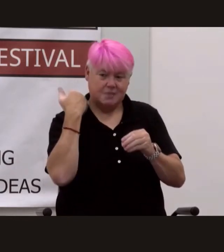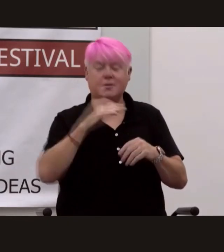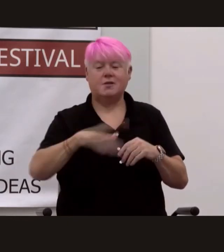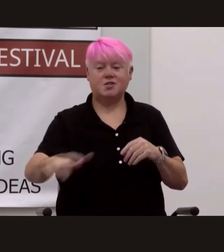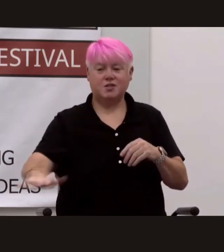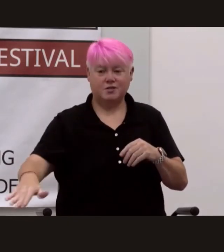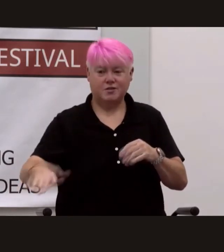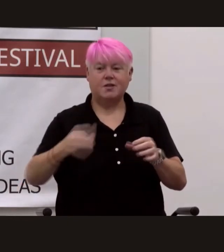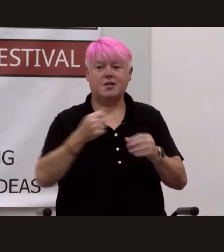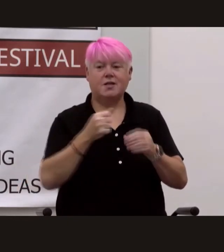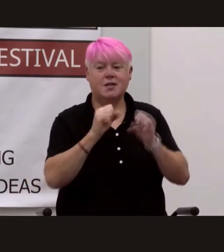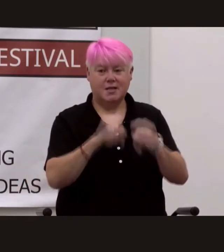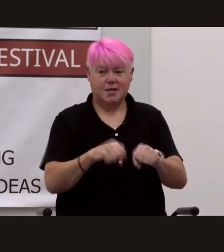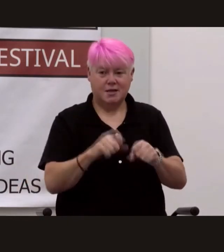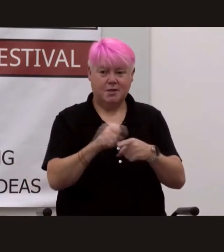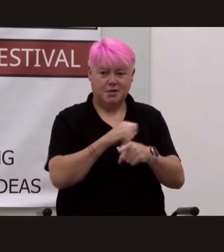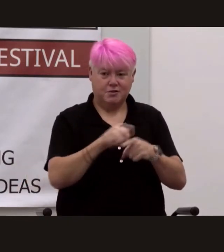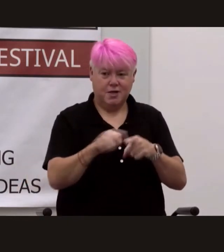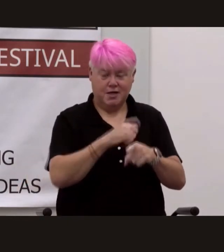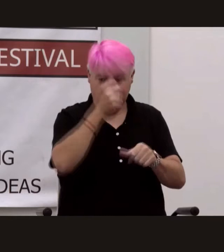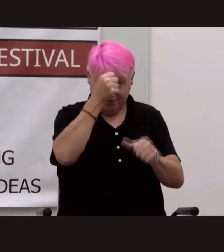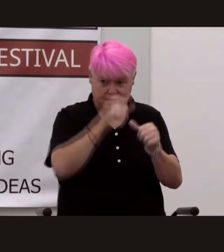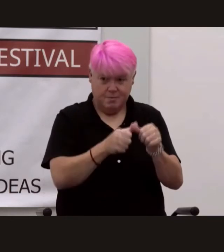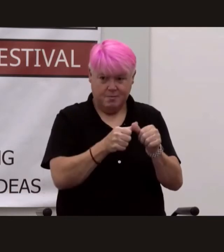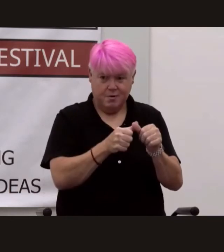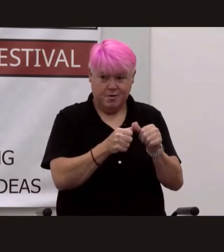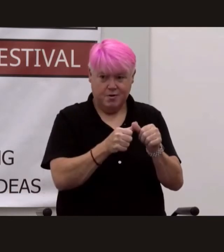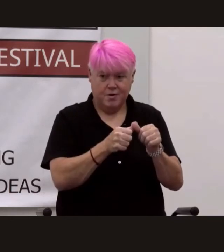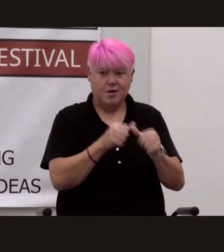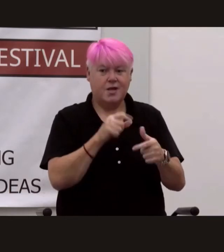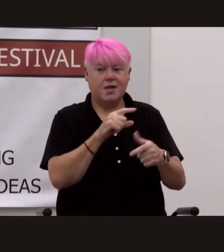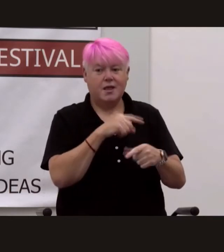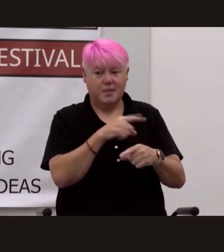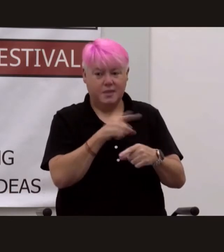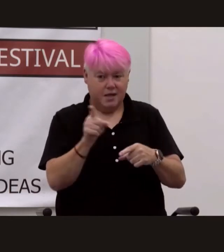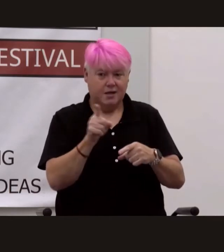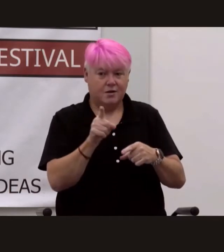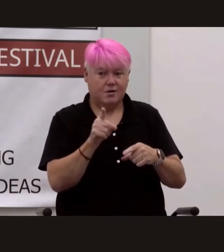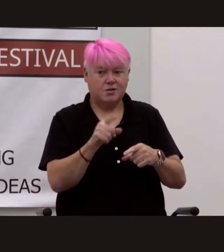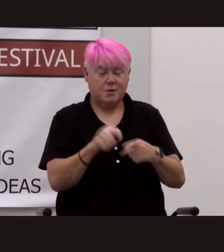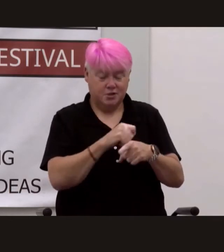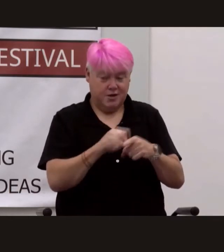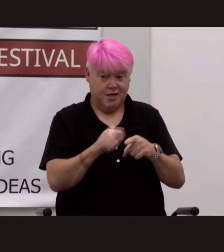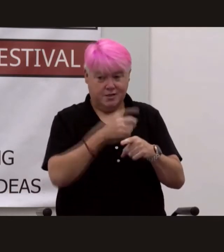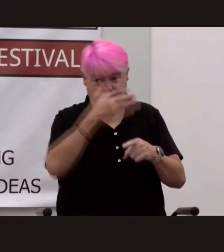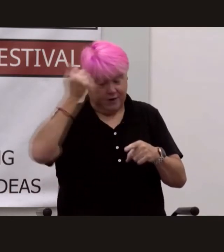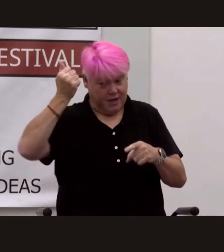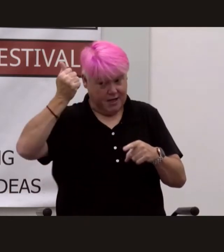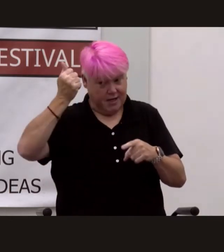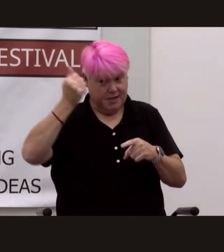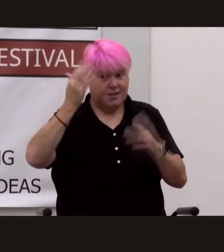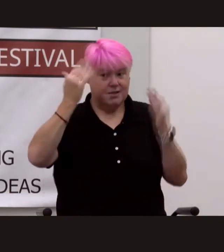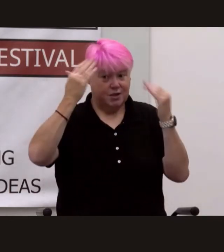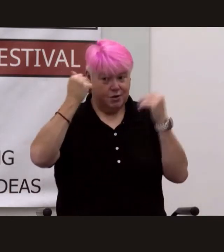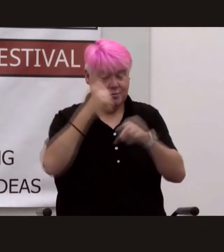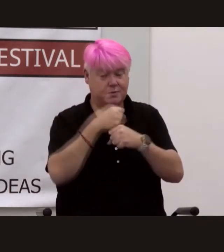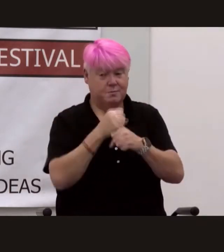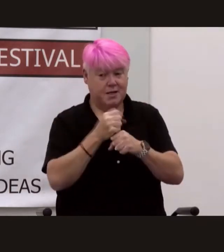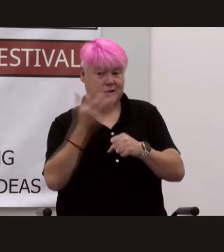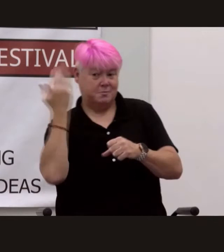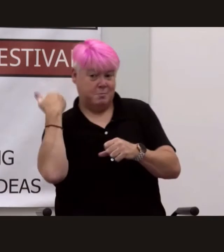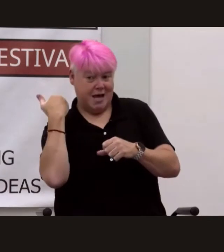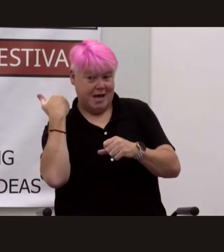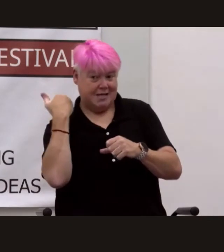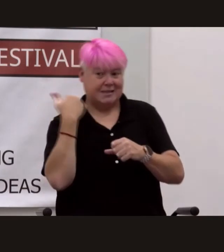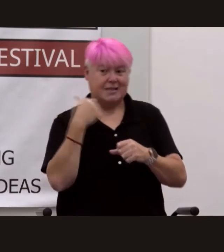children could be trained to remember, they could also be trained to forget. She hoped to make this boy's past, that